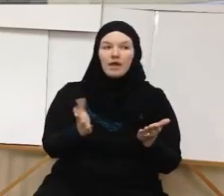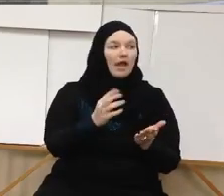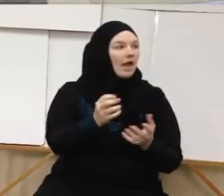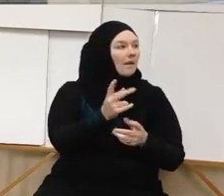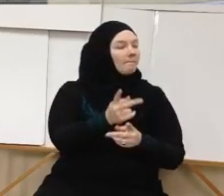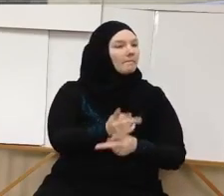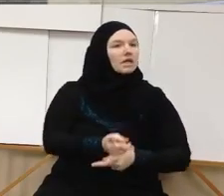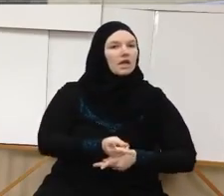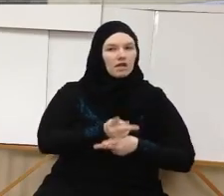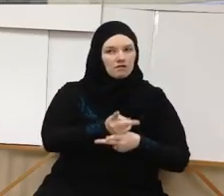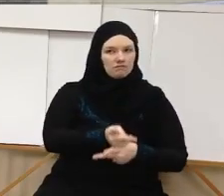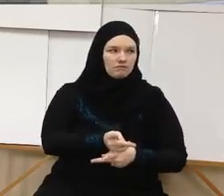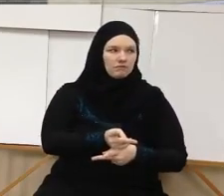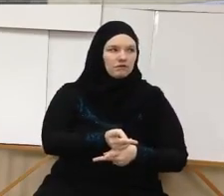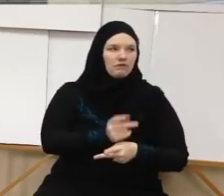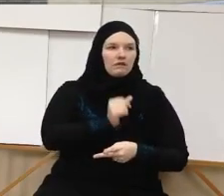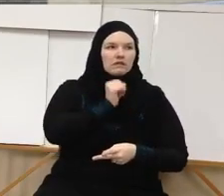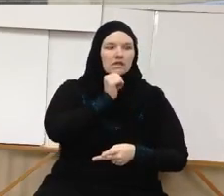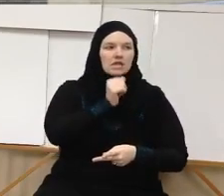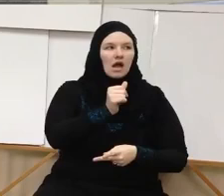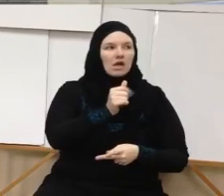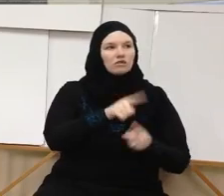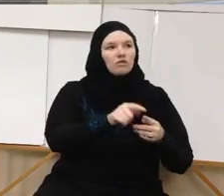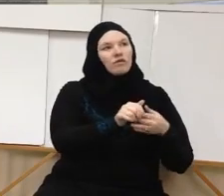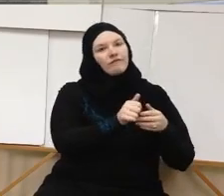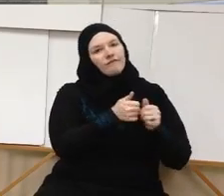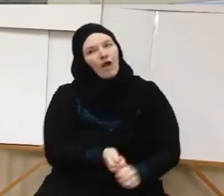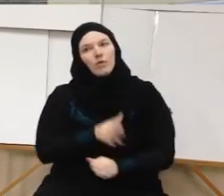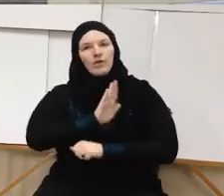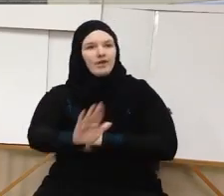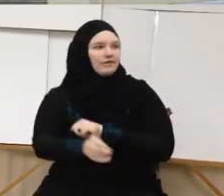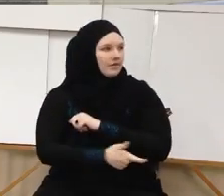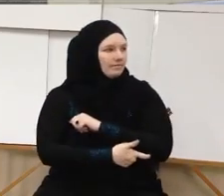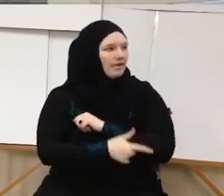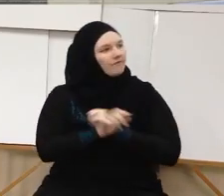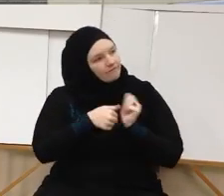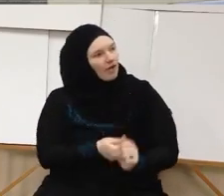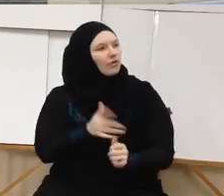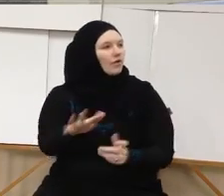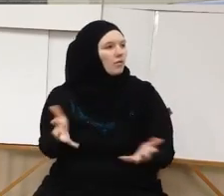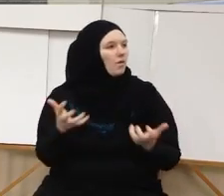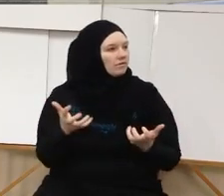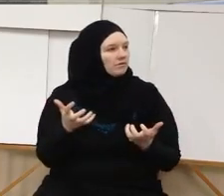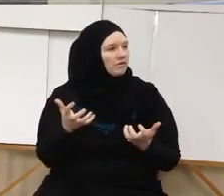be dragged by their wants and desires to use any other reference.